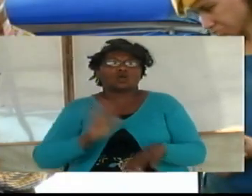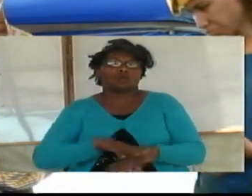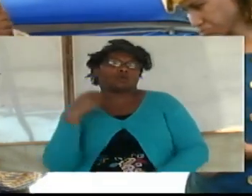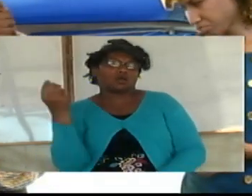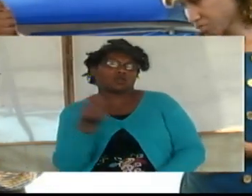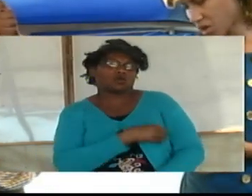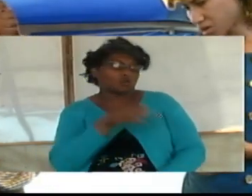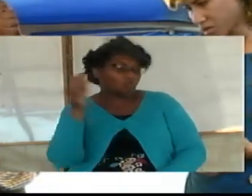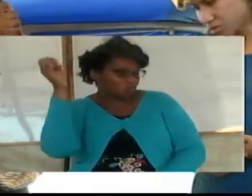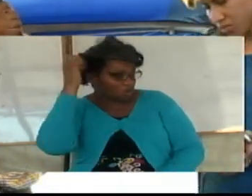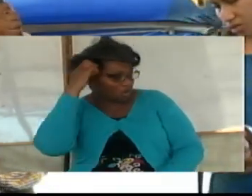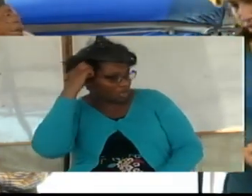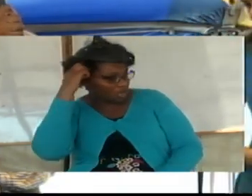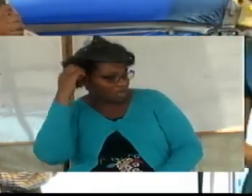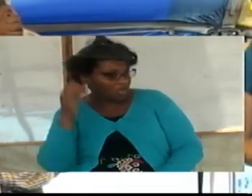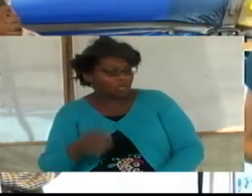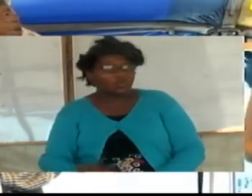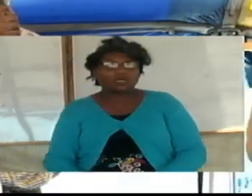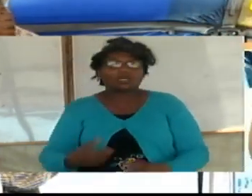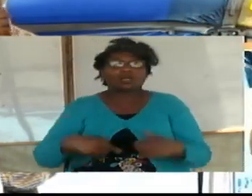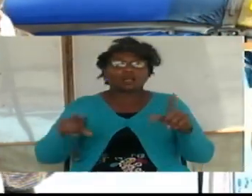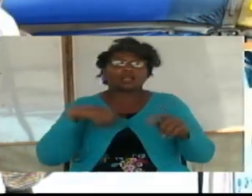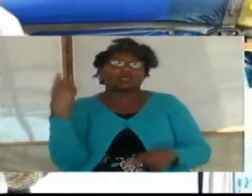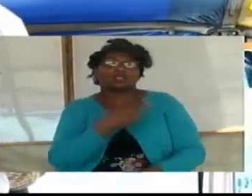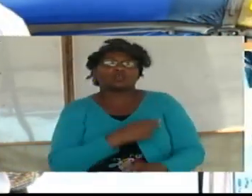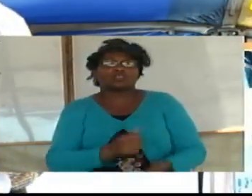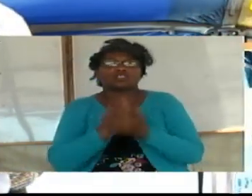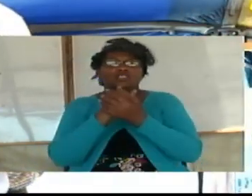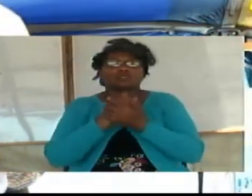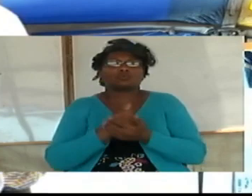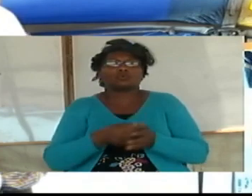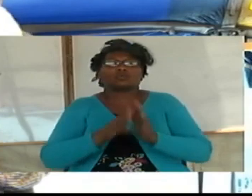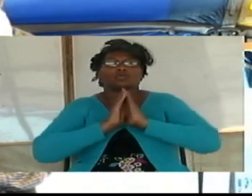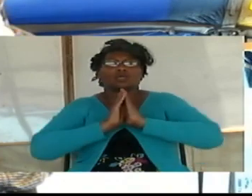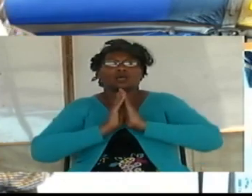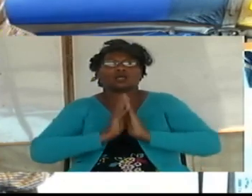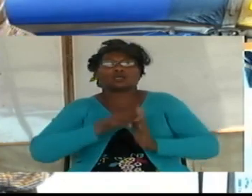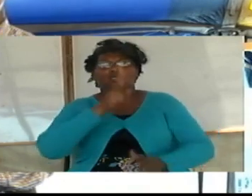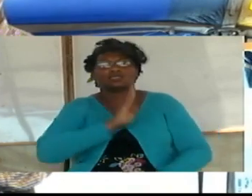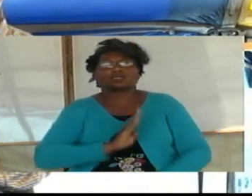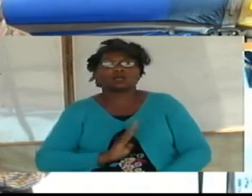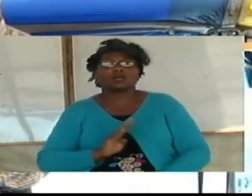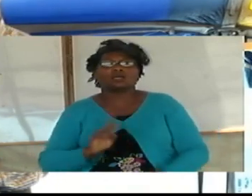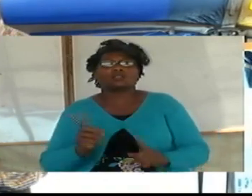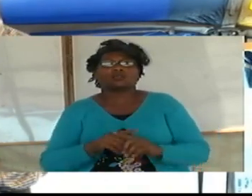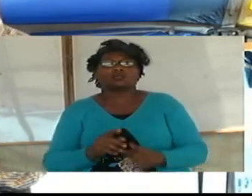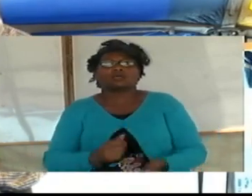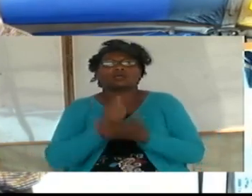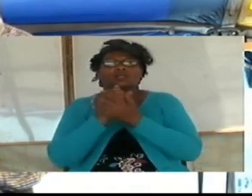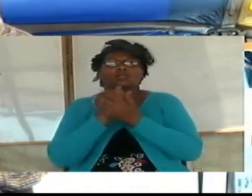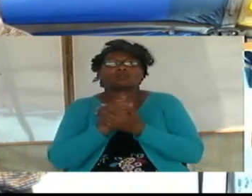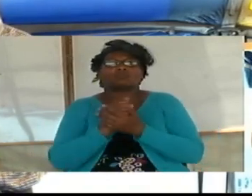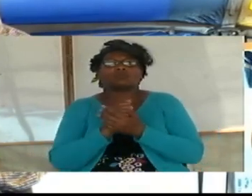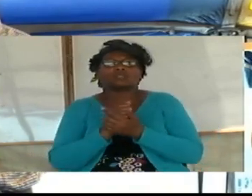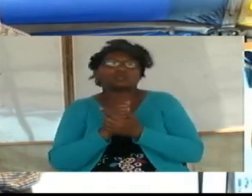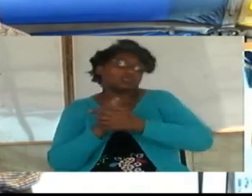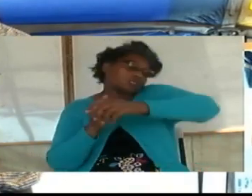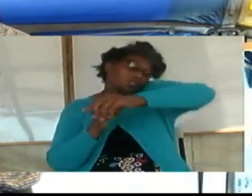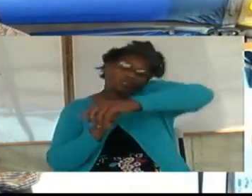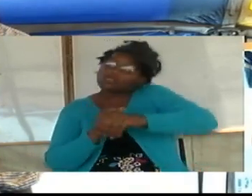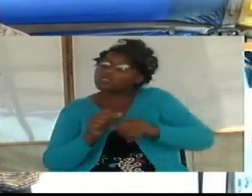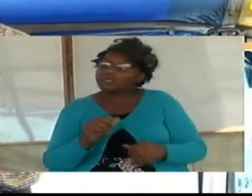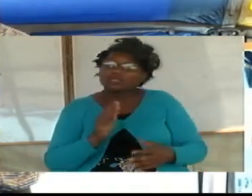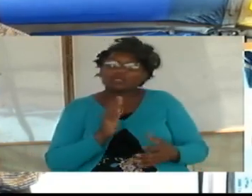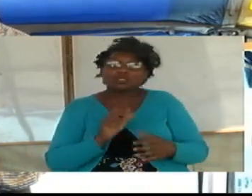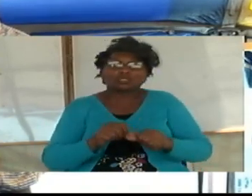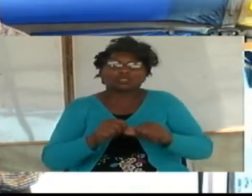his house. Amen. And we're going to pray for those that have not received the Lord yet in